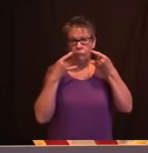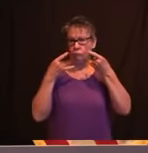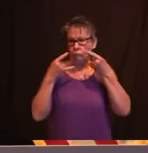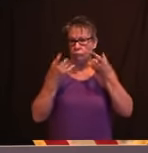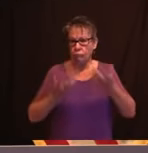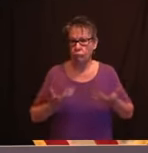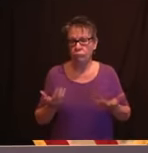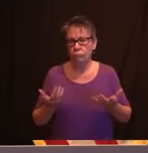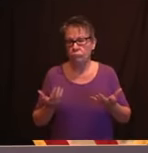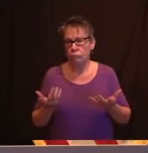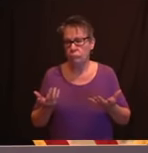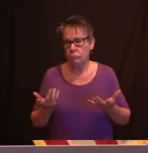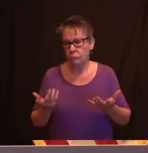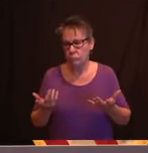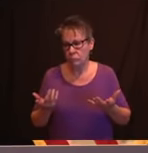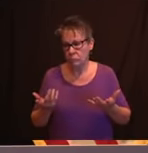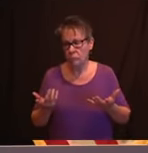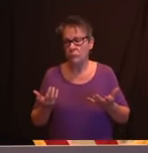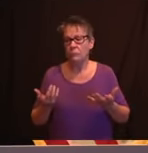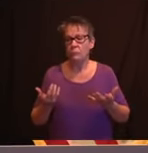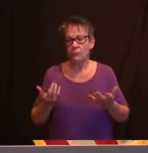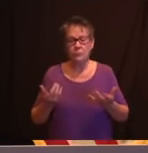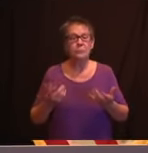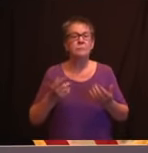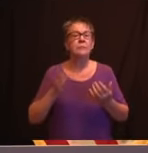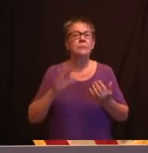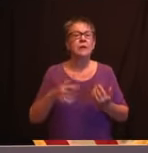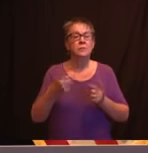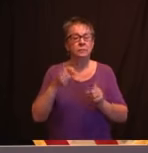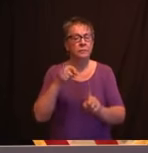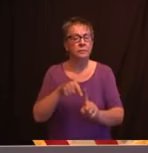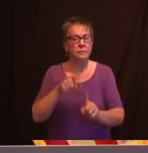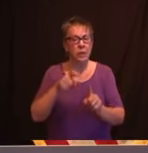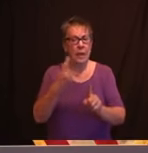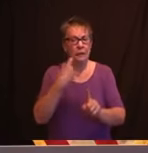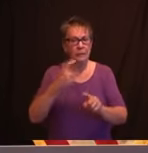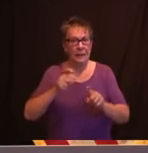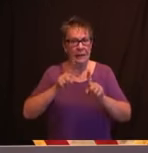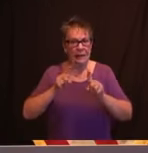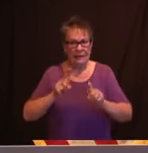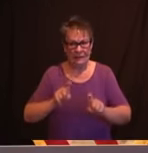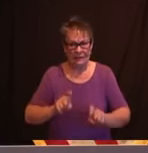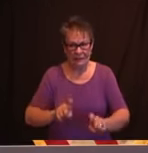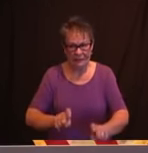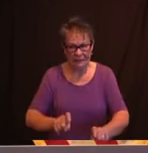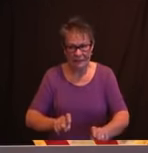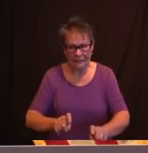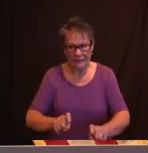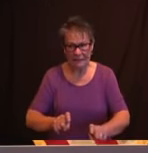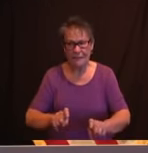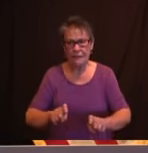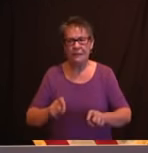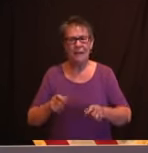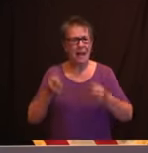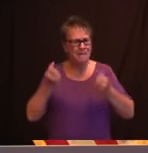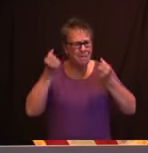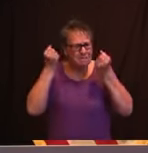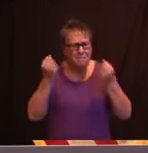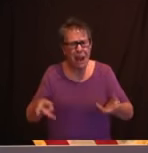process for testing, not only are there a ton more places to get tested, but the process is